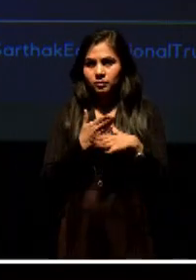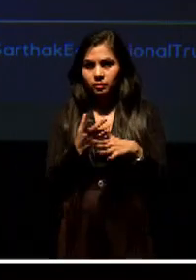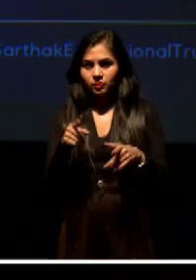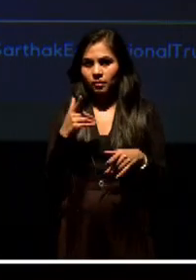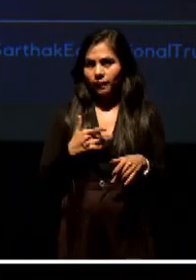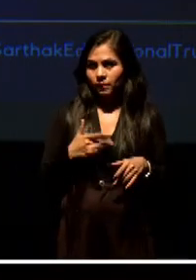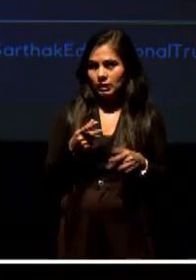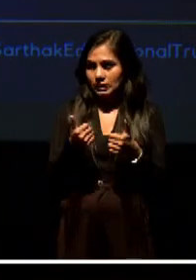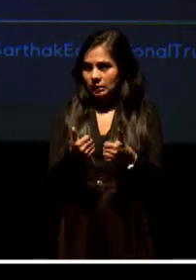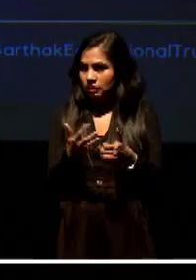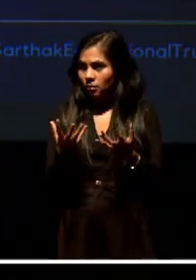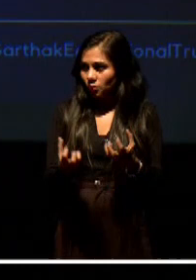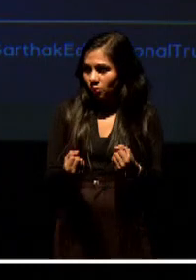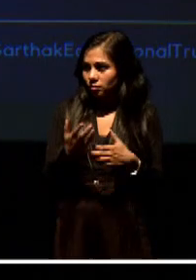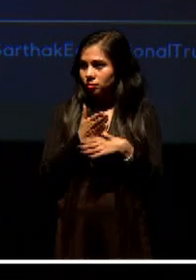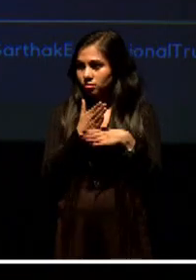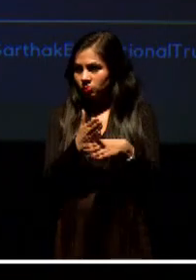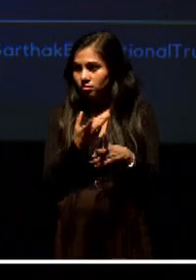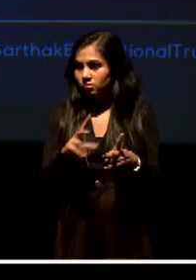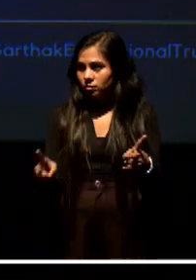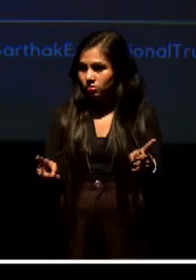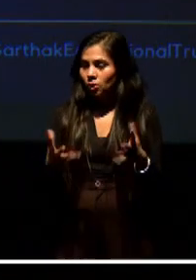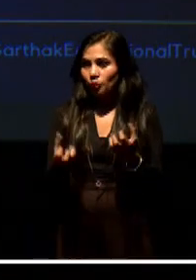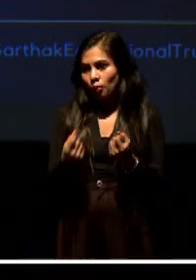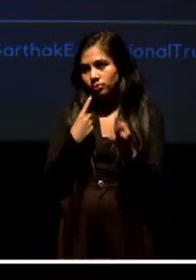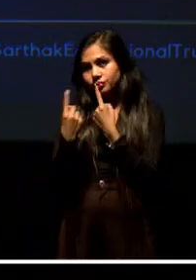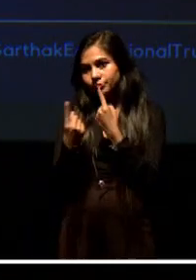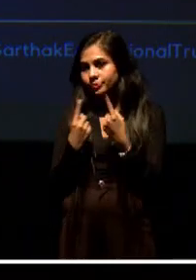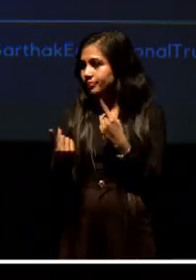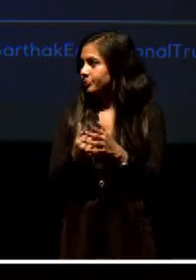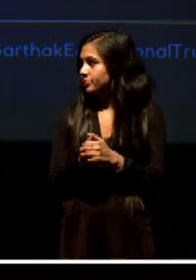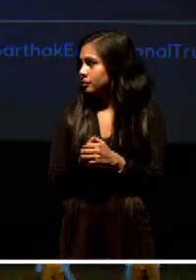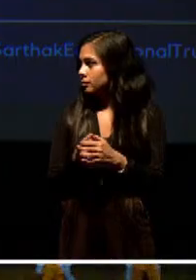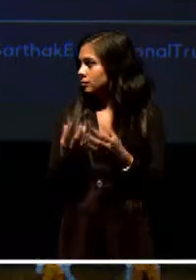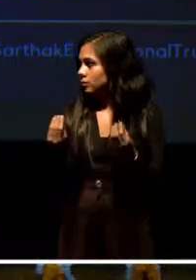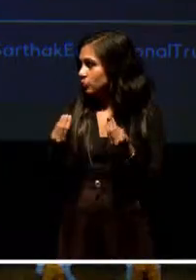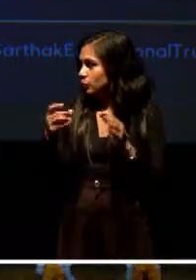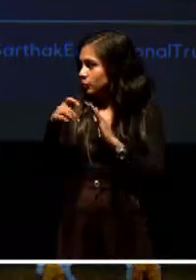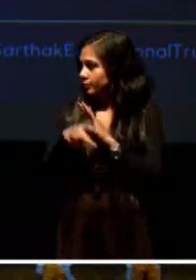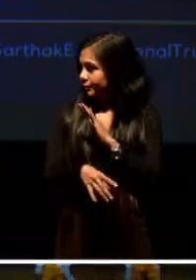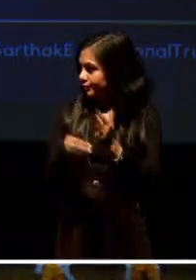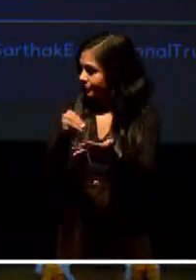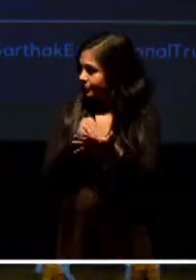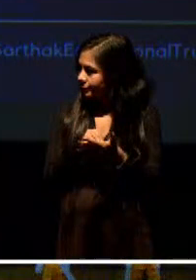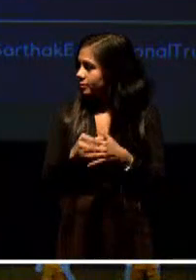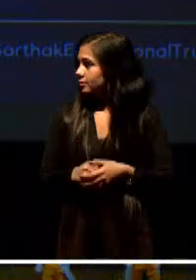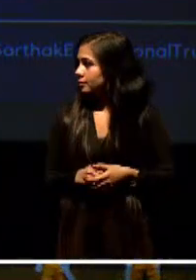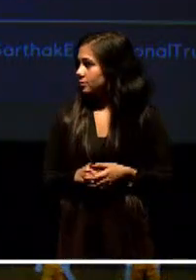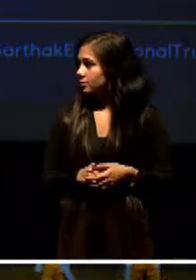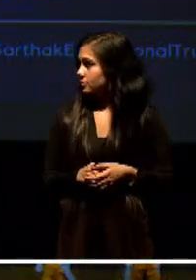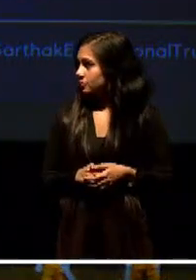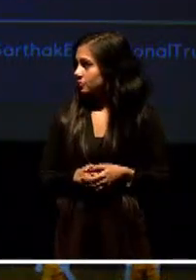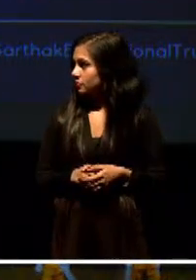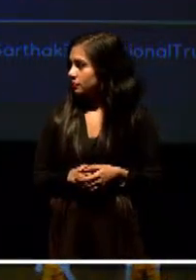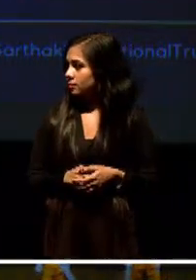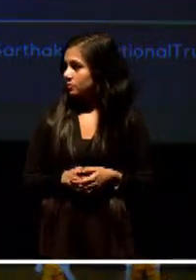AI? Do you have something that you can talk about today? Please give us some details. Yes. So actually first, so